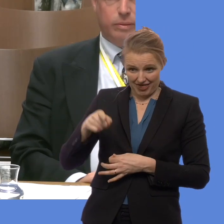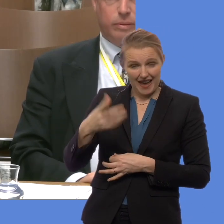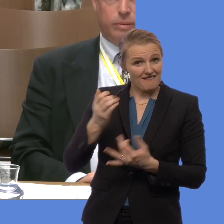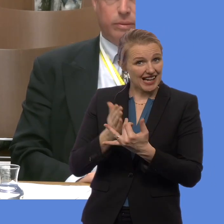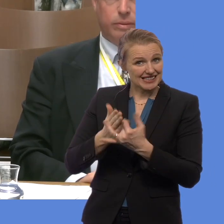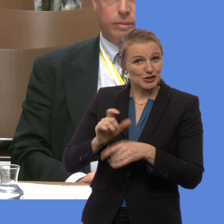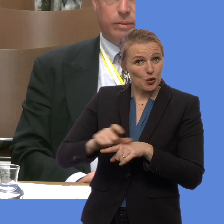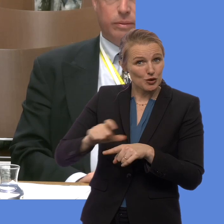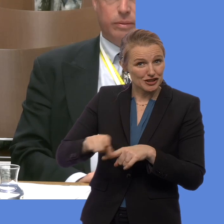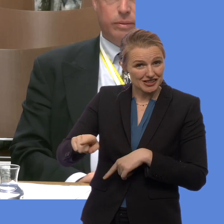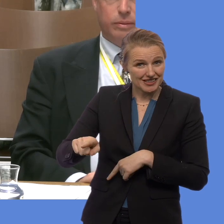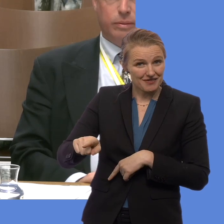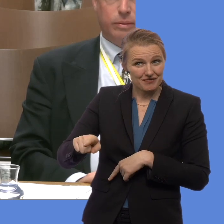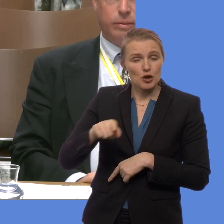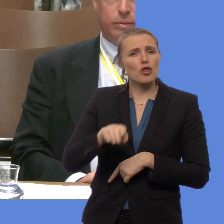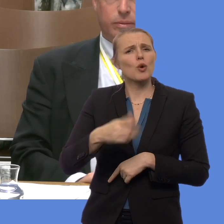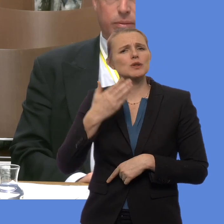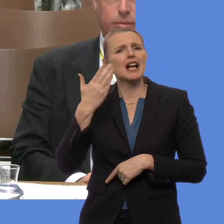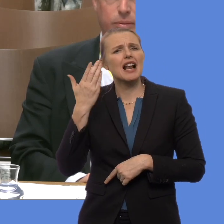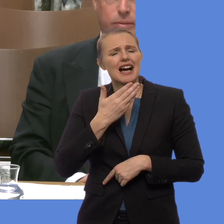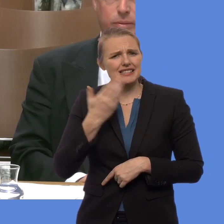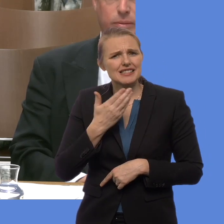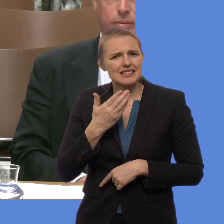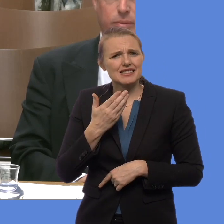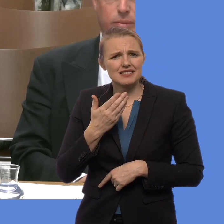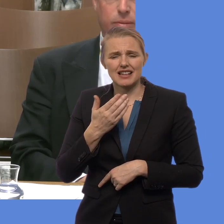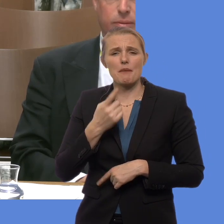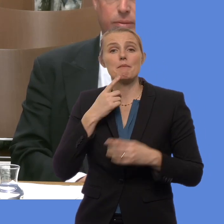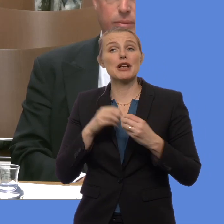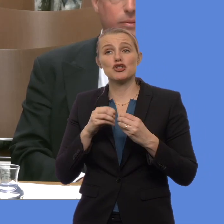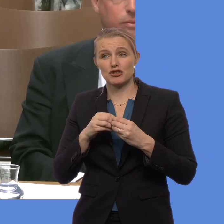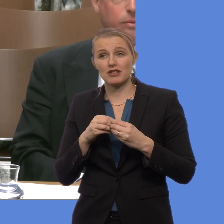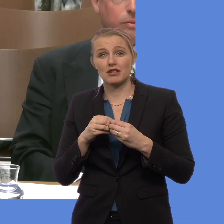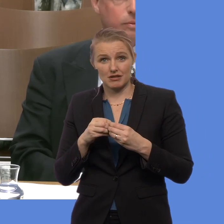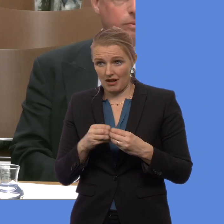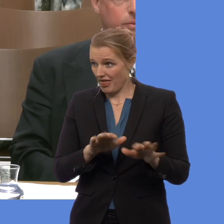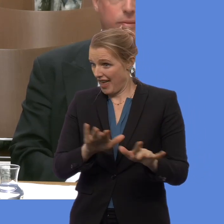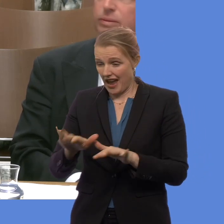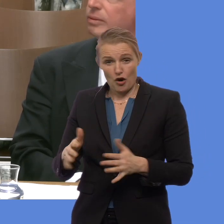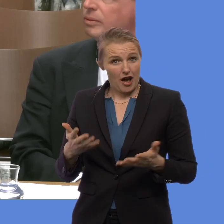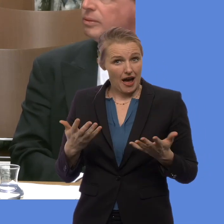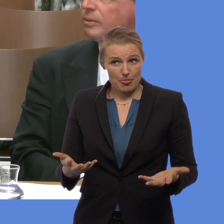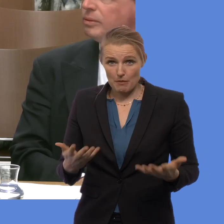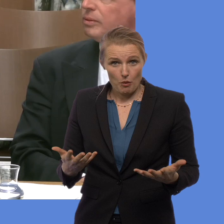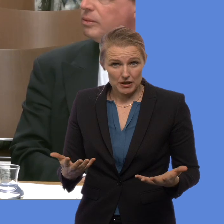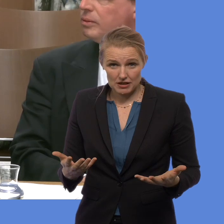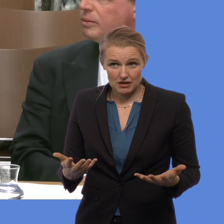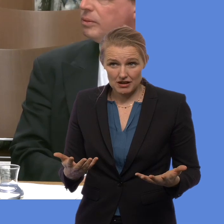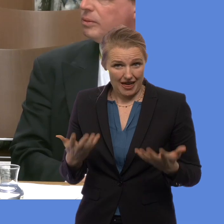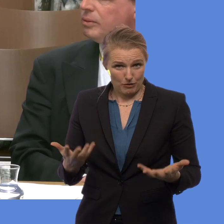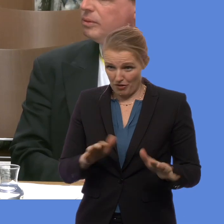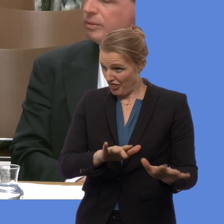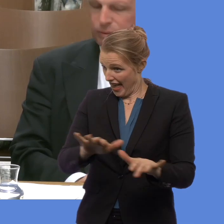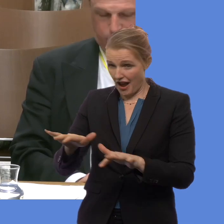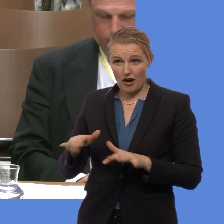to it. So those classes, even though it's referred to in level 2, are live at the moment. They may not be universal at this point,